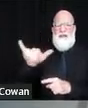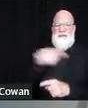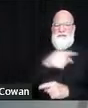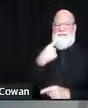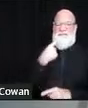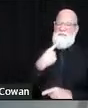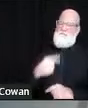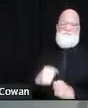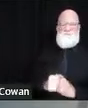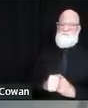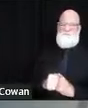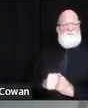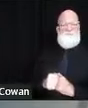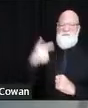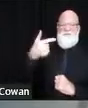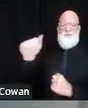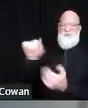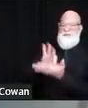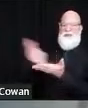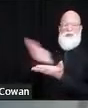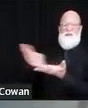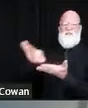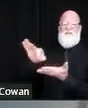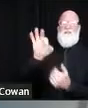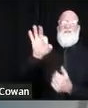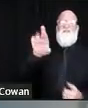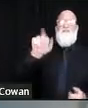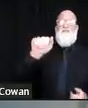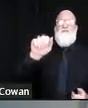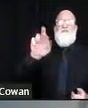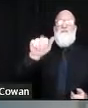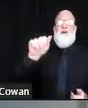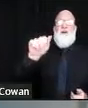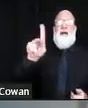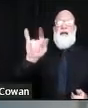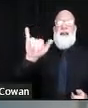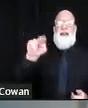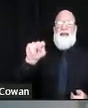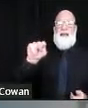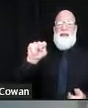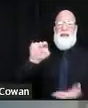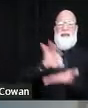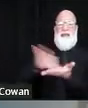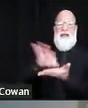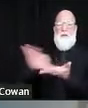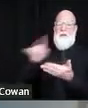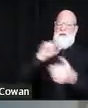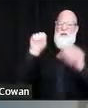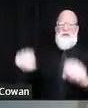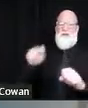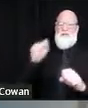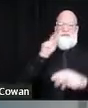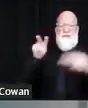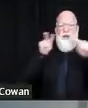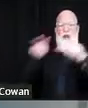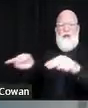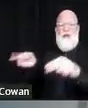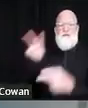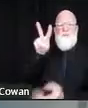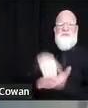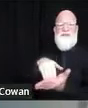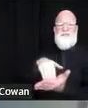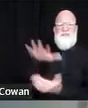estimate was uh the Secretary of State's office could have looked at 2 200 ballots instead of the the full recount that the office